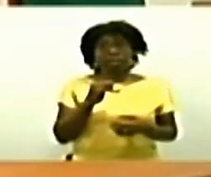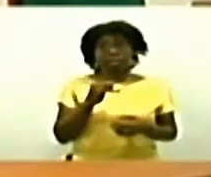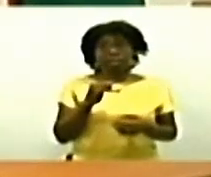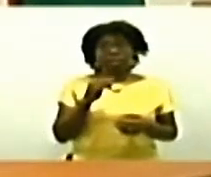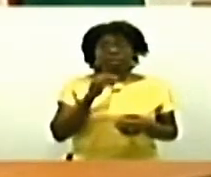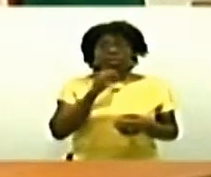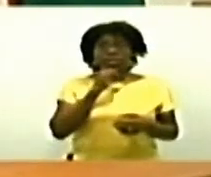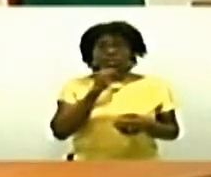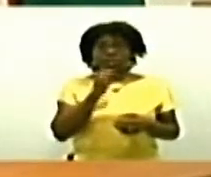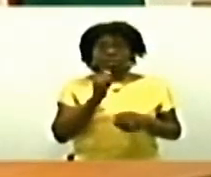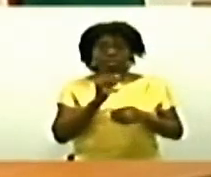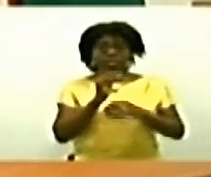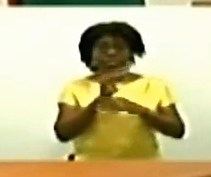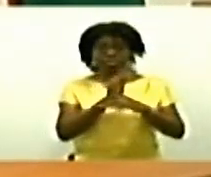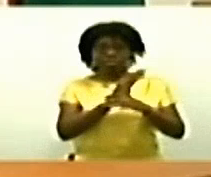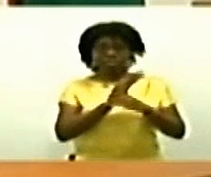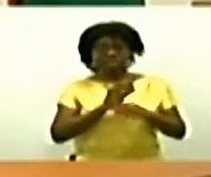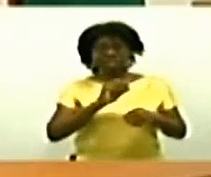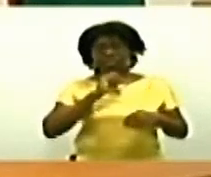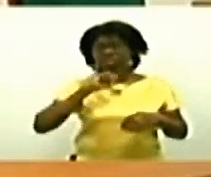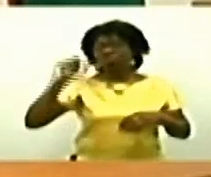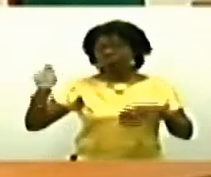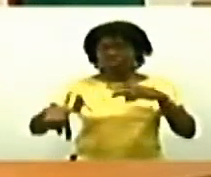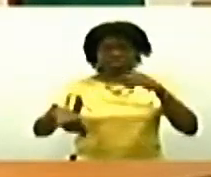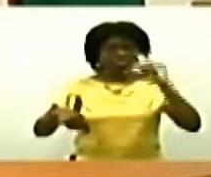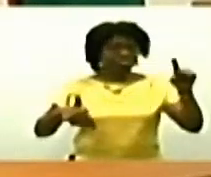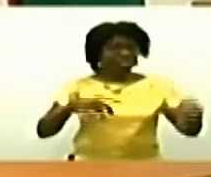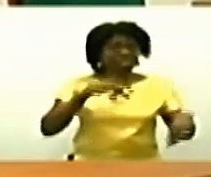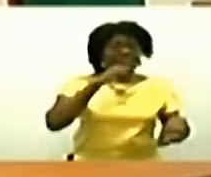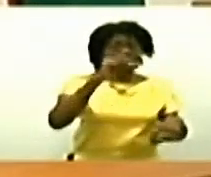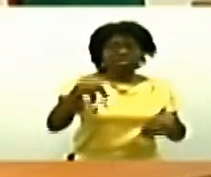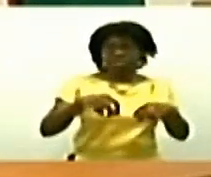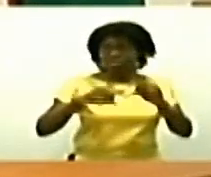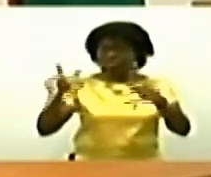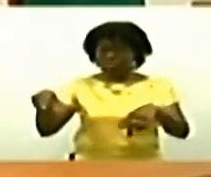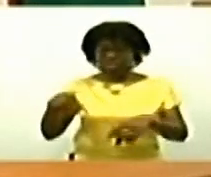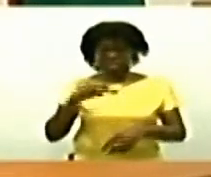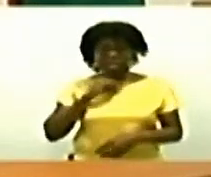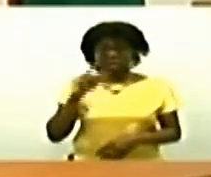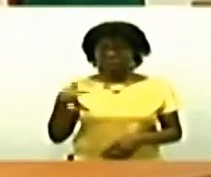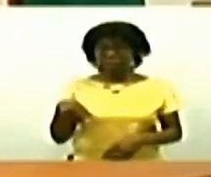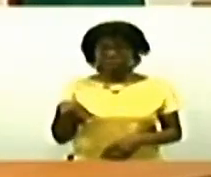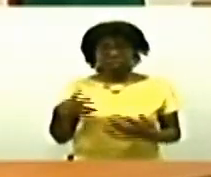unrestrained dumping of garbage. I saw a truck dumping some